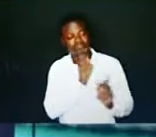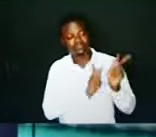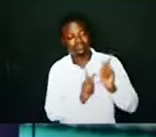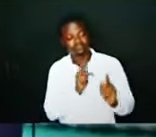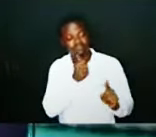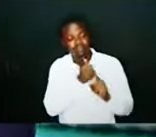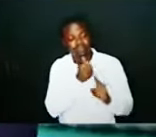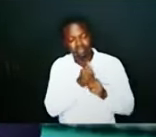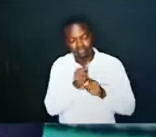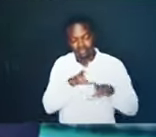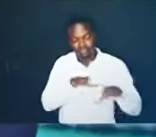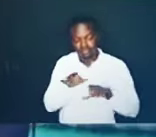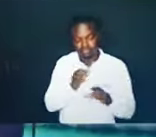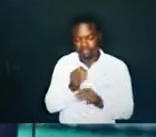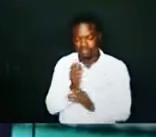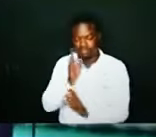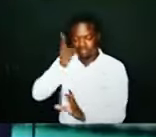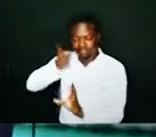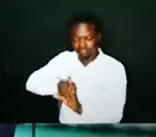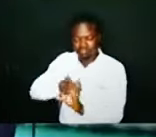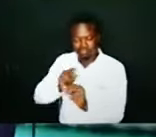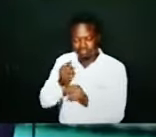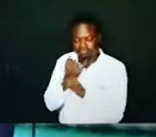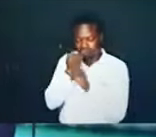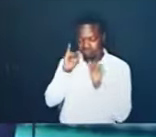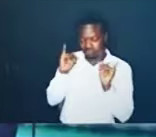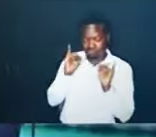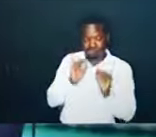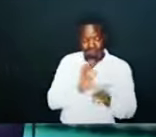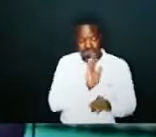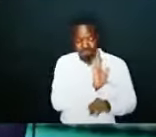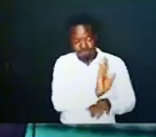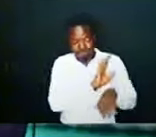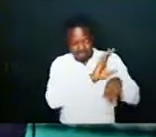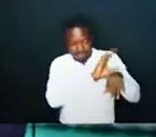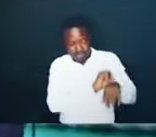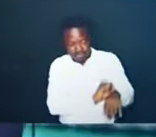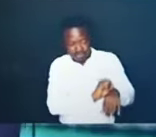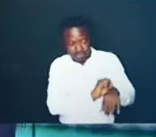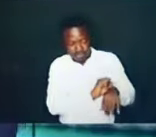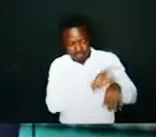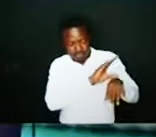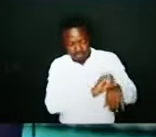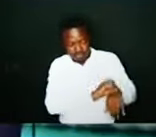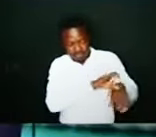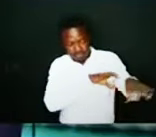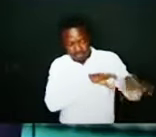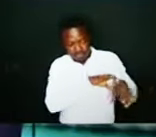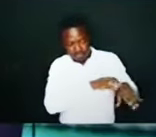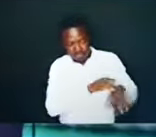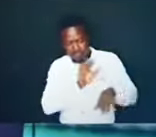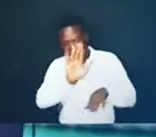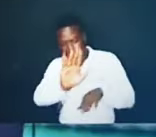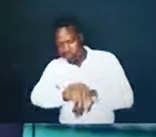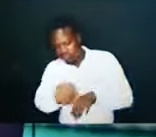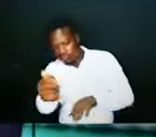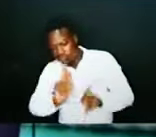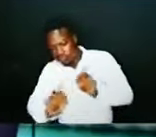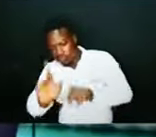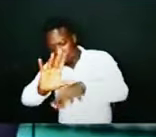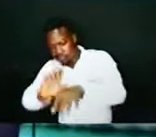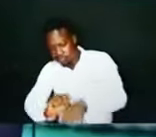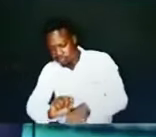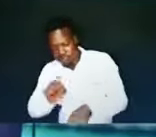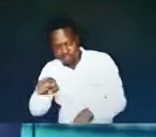who free among you now, and their customs are different from all other people. Now, one man, one mammy, you know, a stroke,